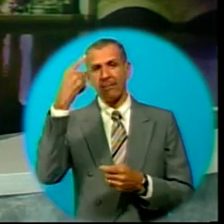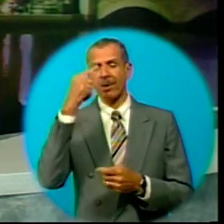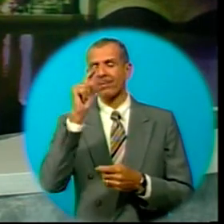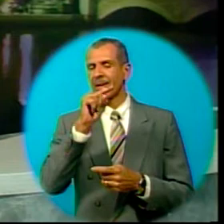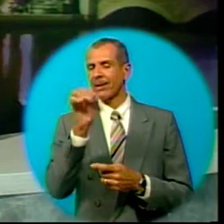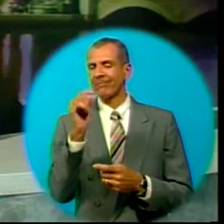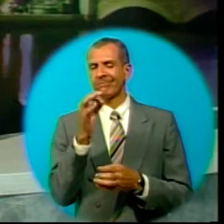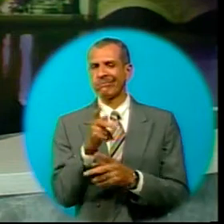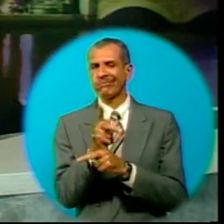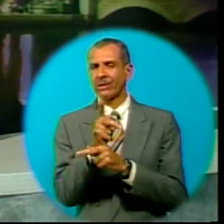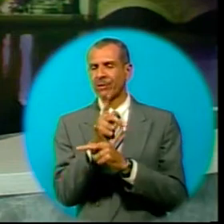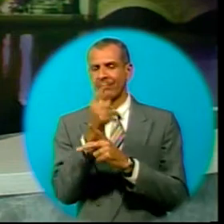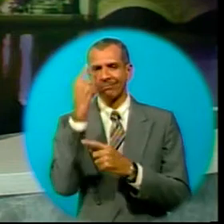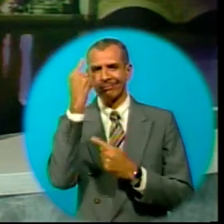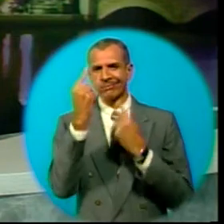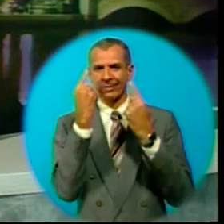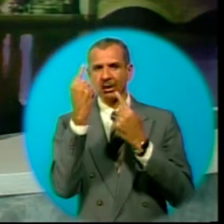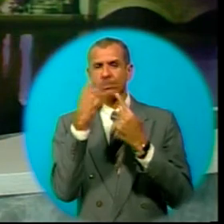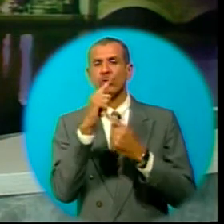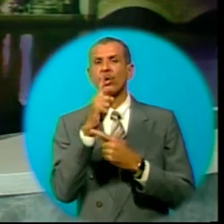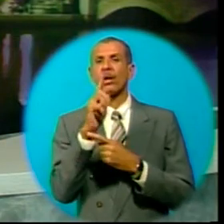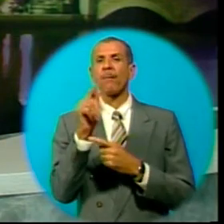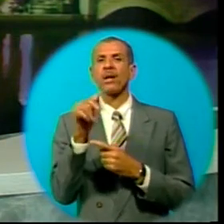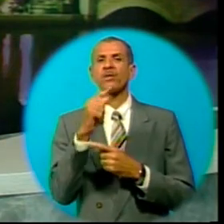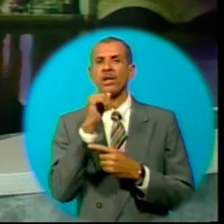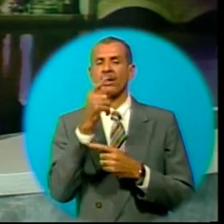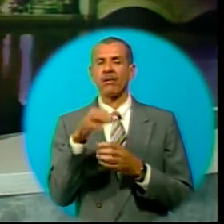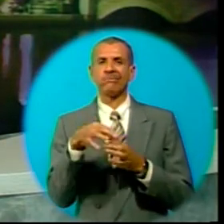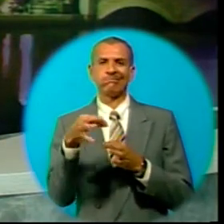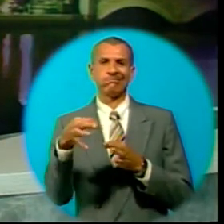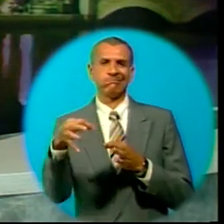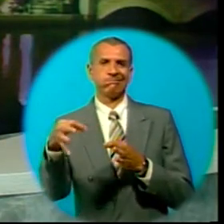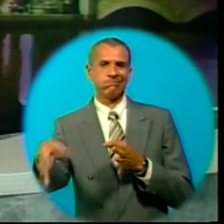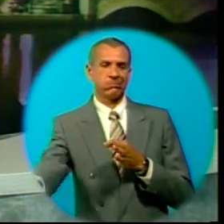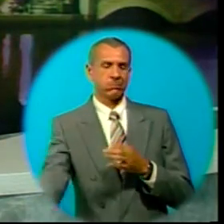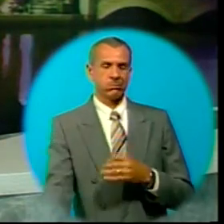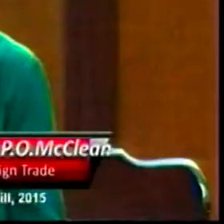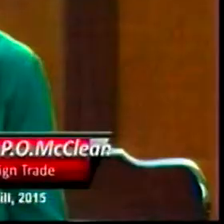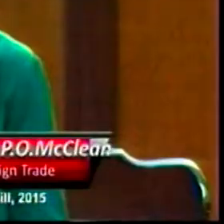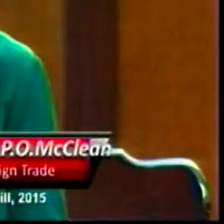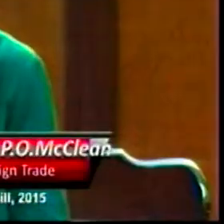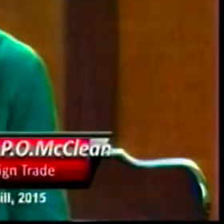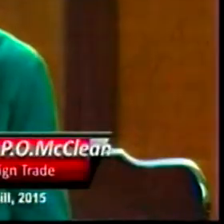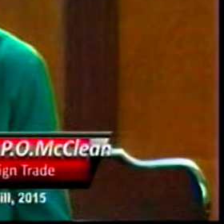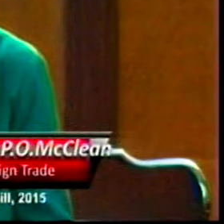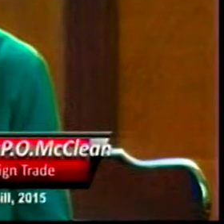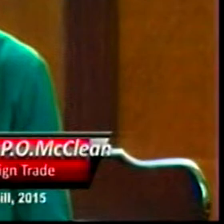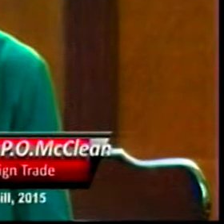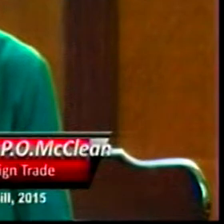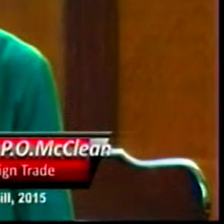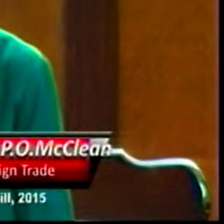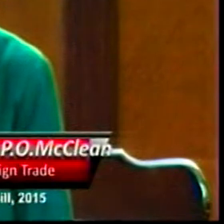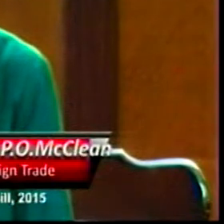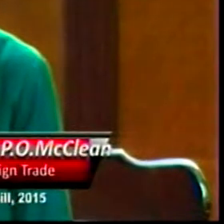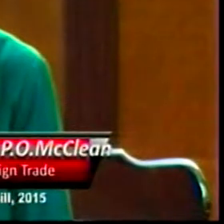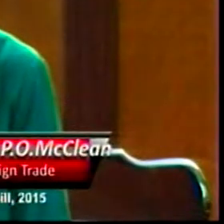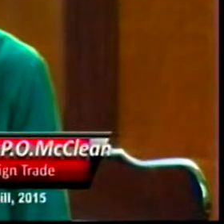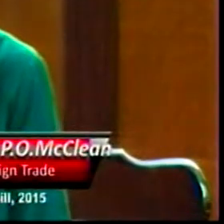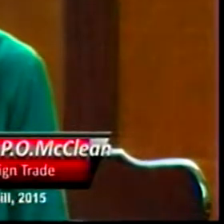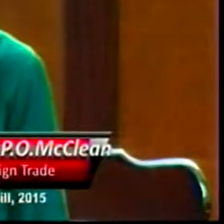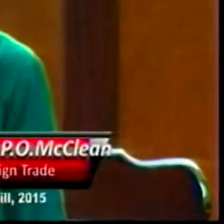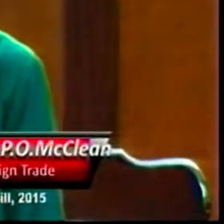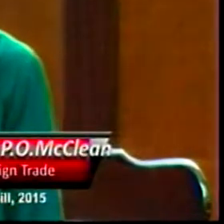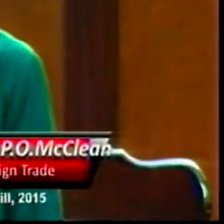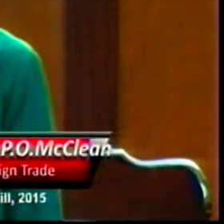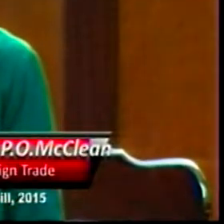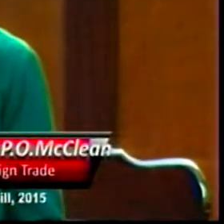carefully considered to ensure policyholders are not disadvantaged. I believe, Madam President, at the end of the day, when we